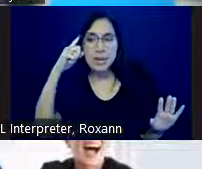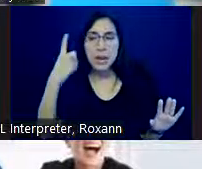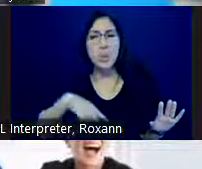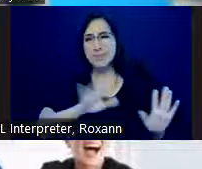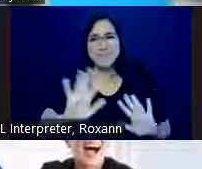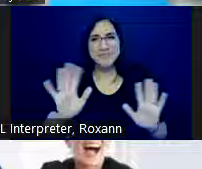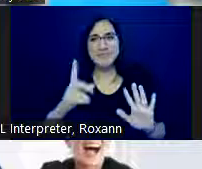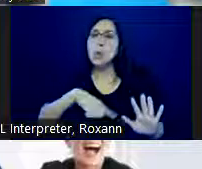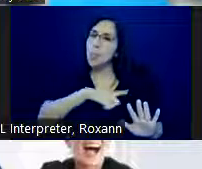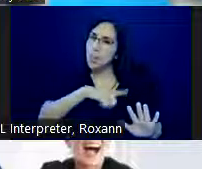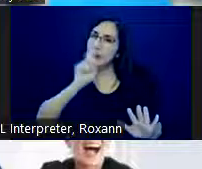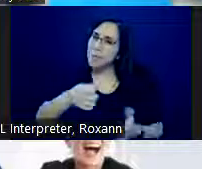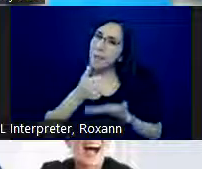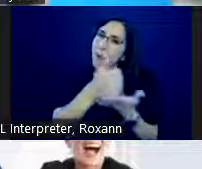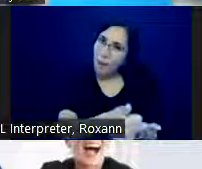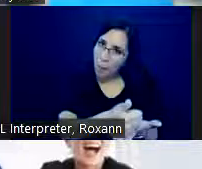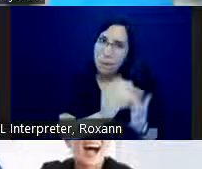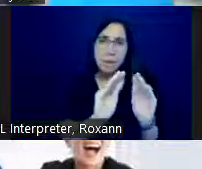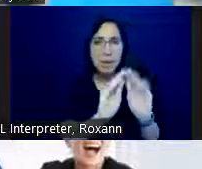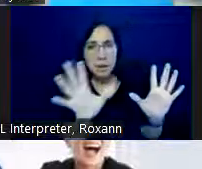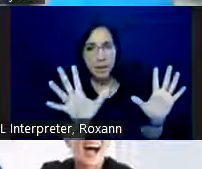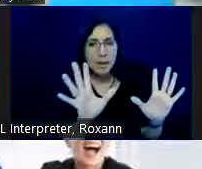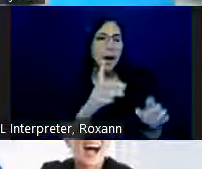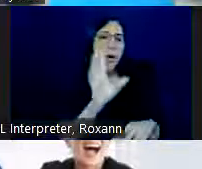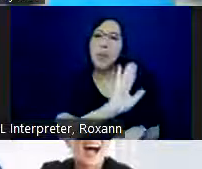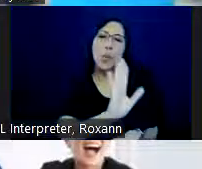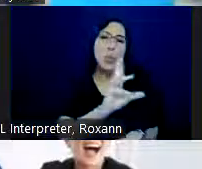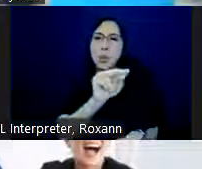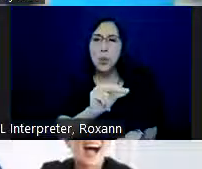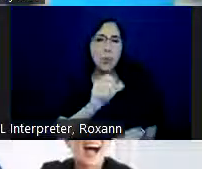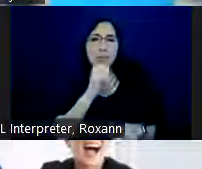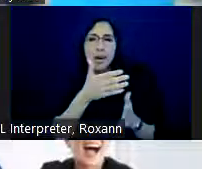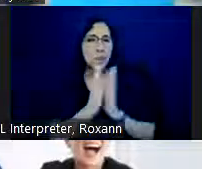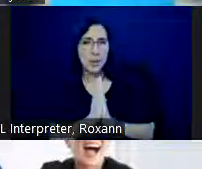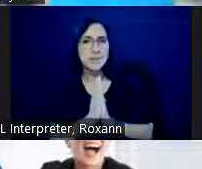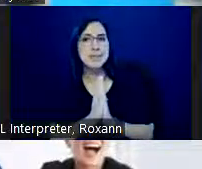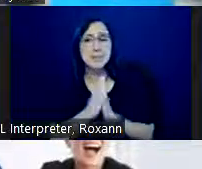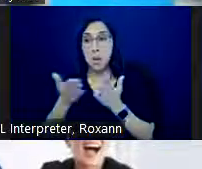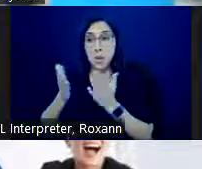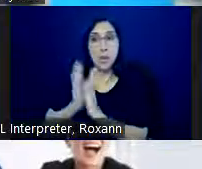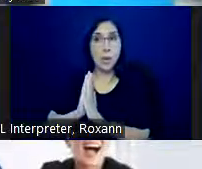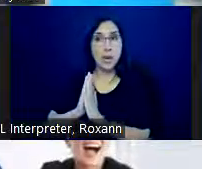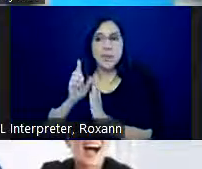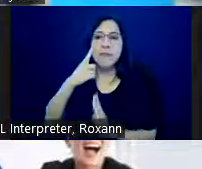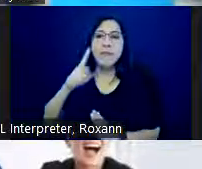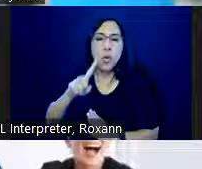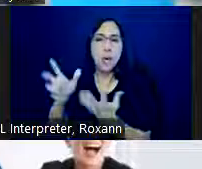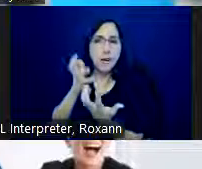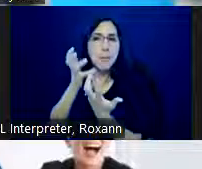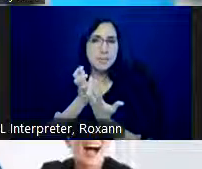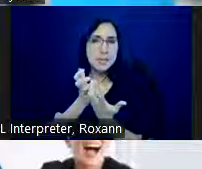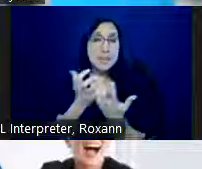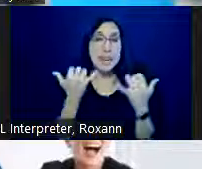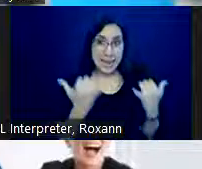them understand that's not the ask. The ask was for an accommodation. And let's have the